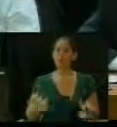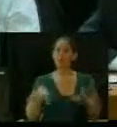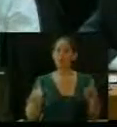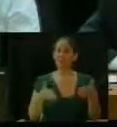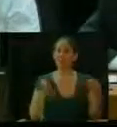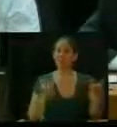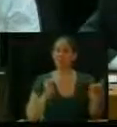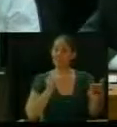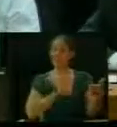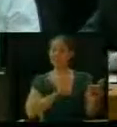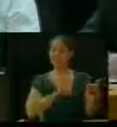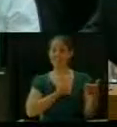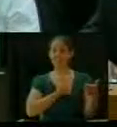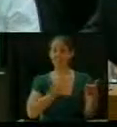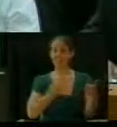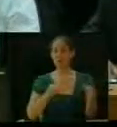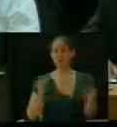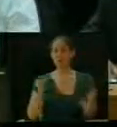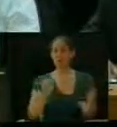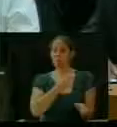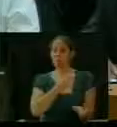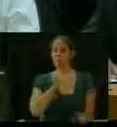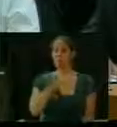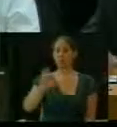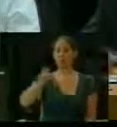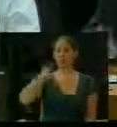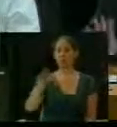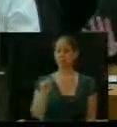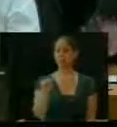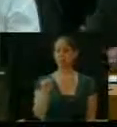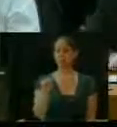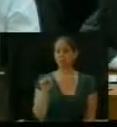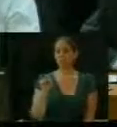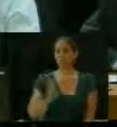really encourage us as members of the ethics committee to